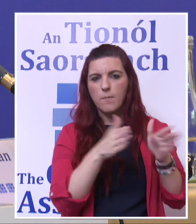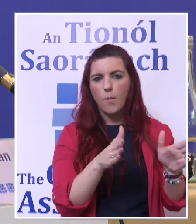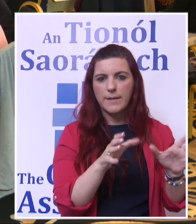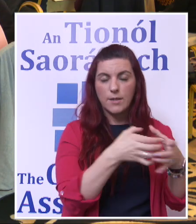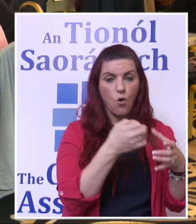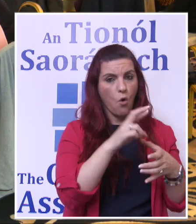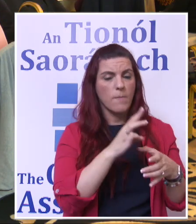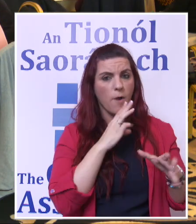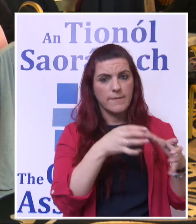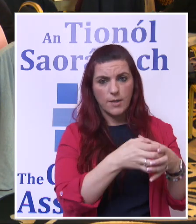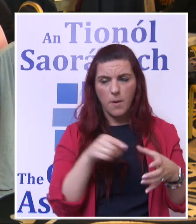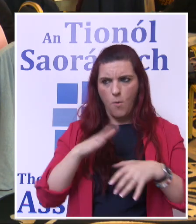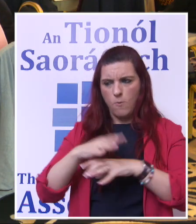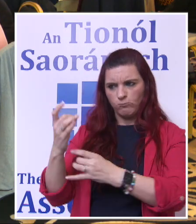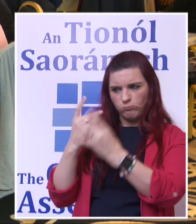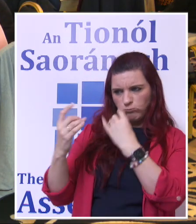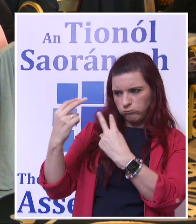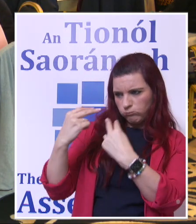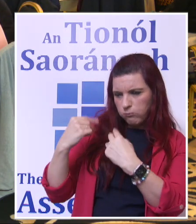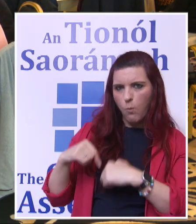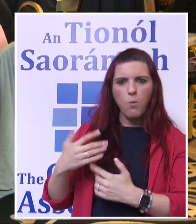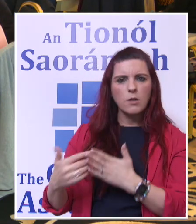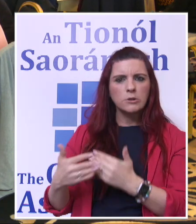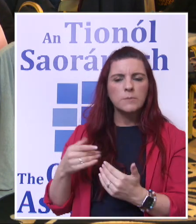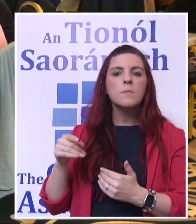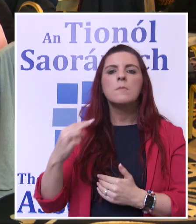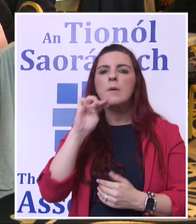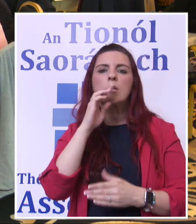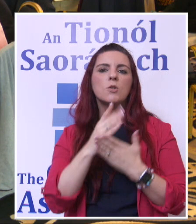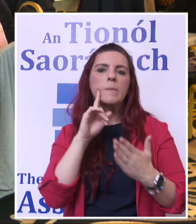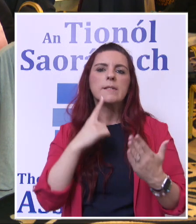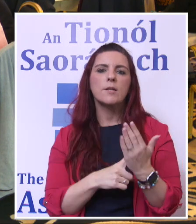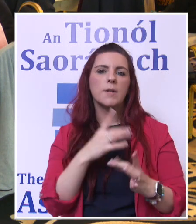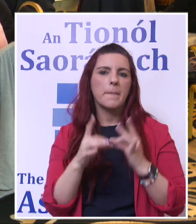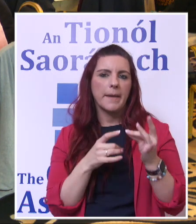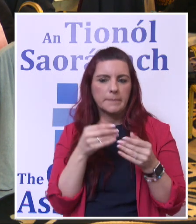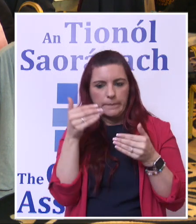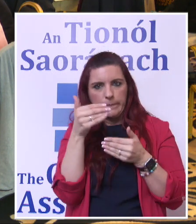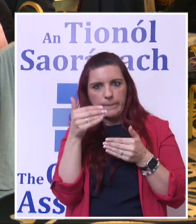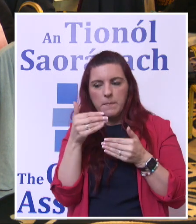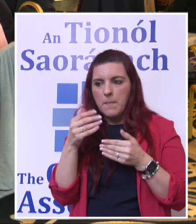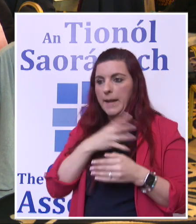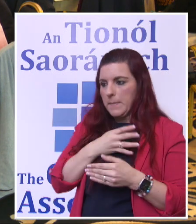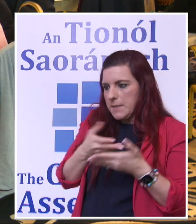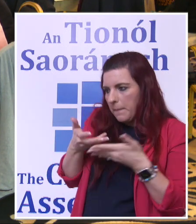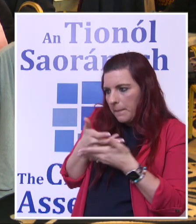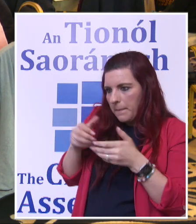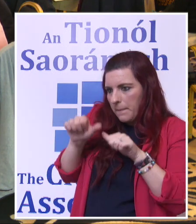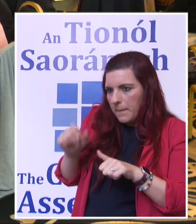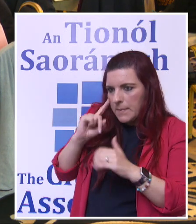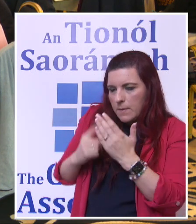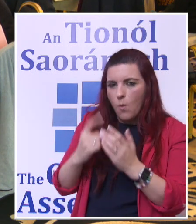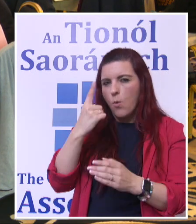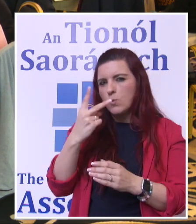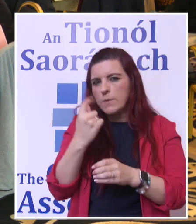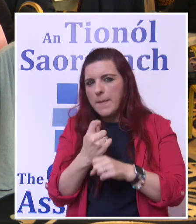sector. What I'm getting at here is that, of course, some decisions are made behind closed doors at committees, but once or twice a month there